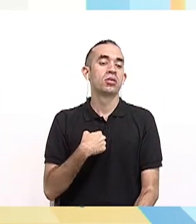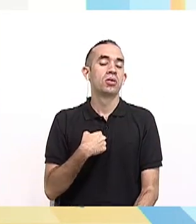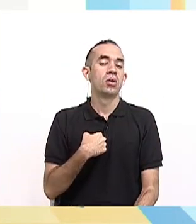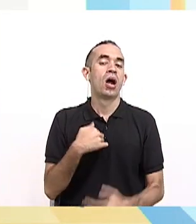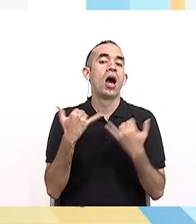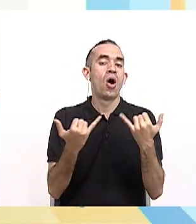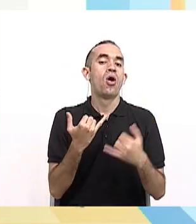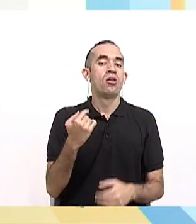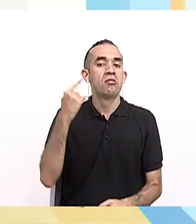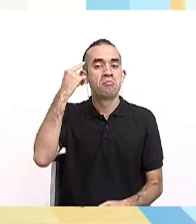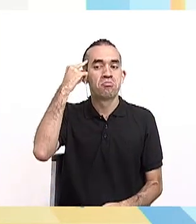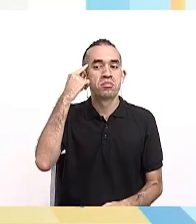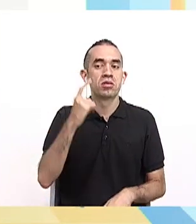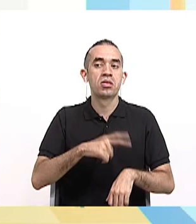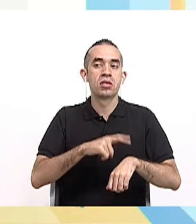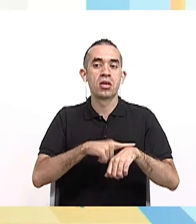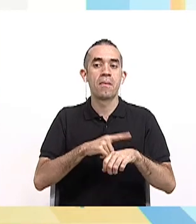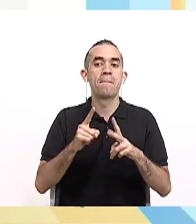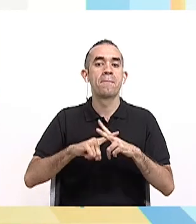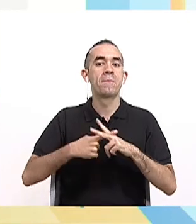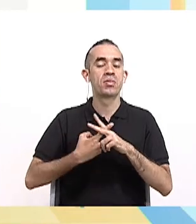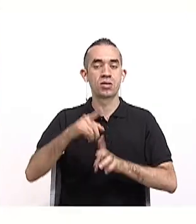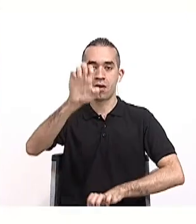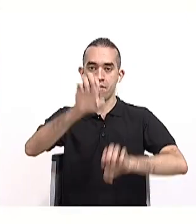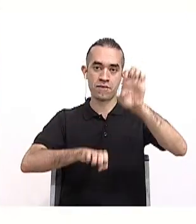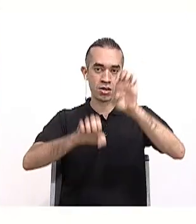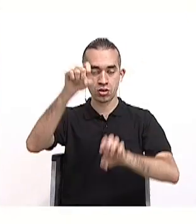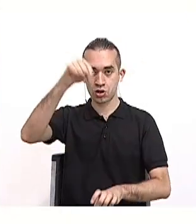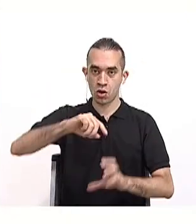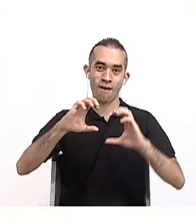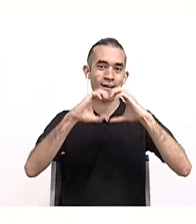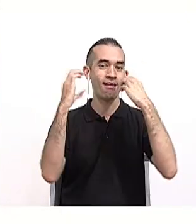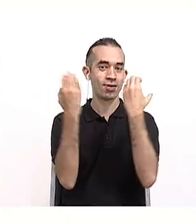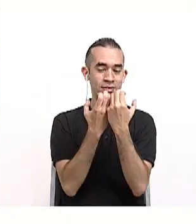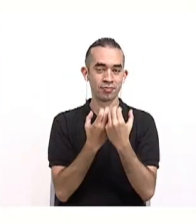to begin our evaluation of today's